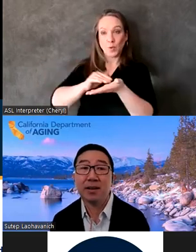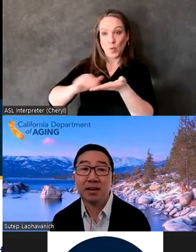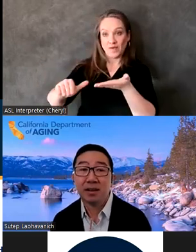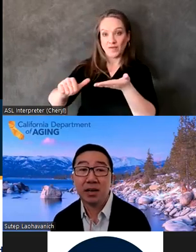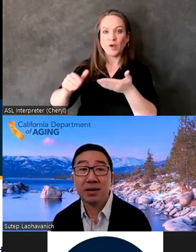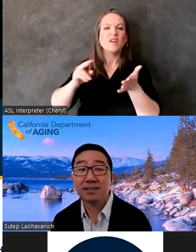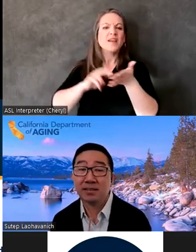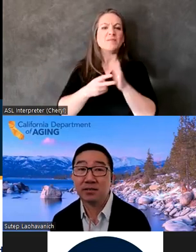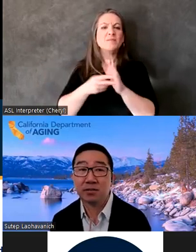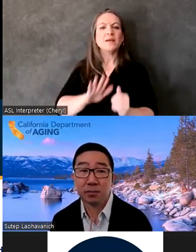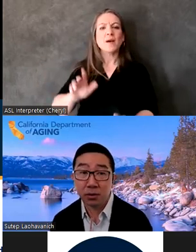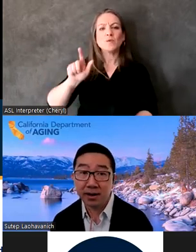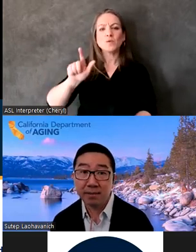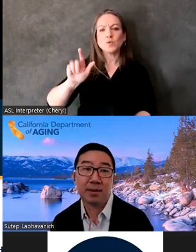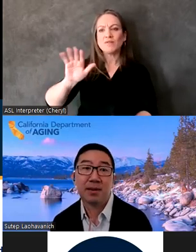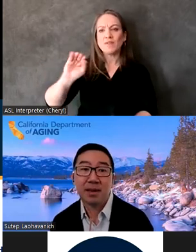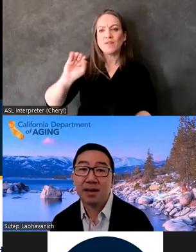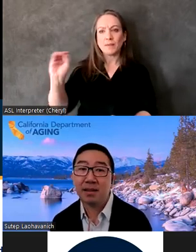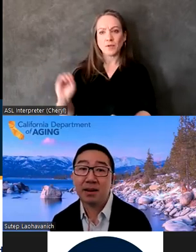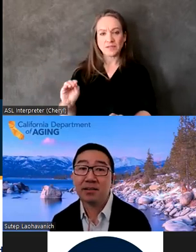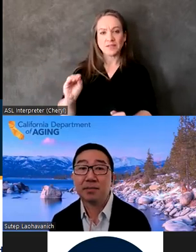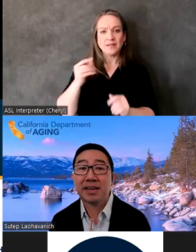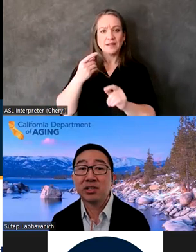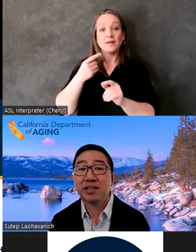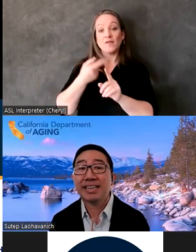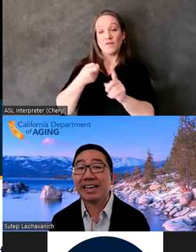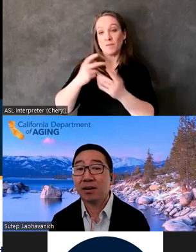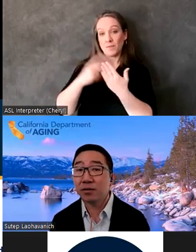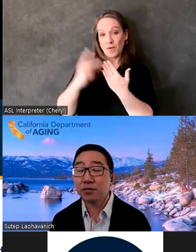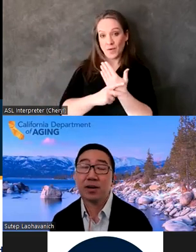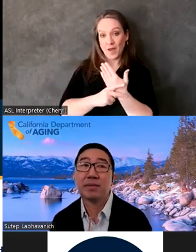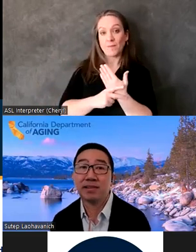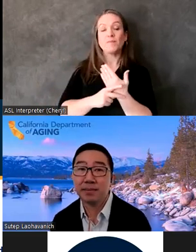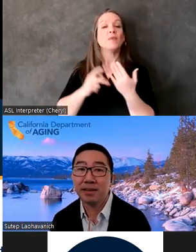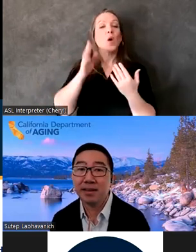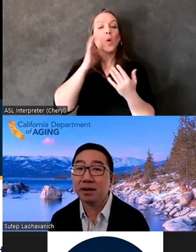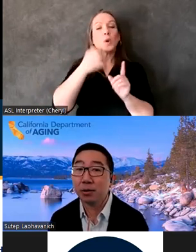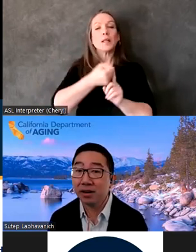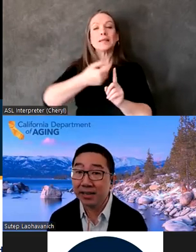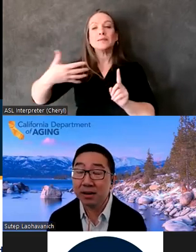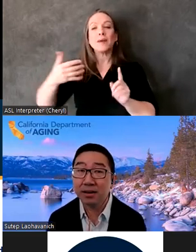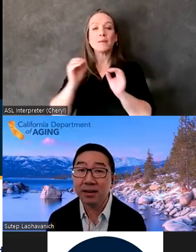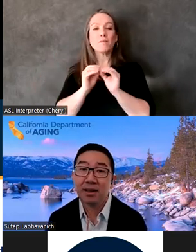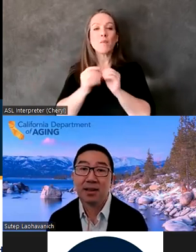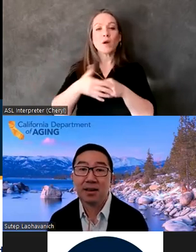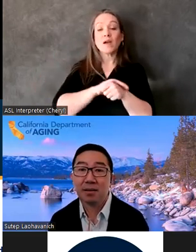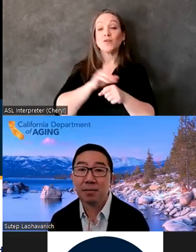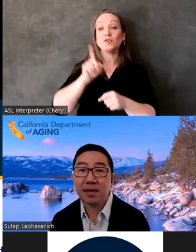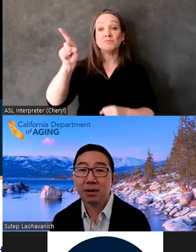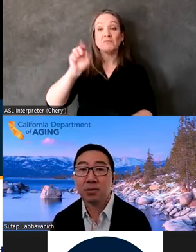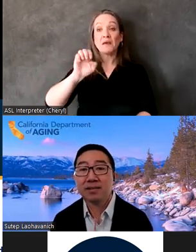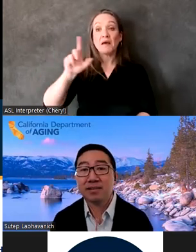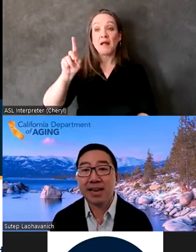25% increase in slots from the program. And there's expansion in coverage for MSSP in El Dorado County.